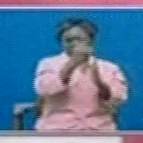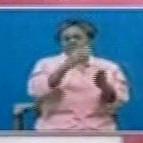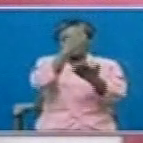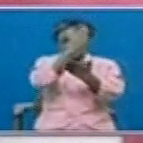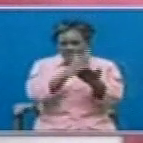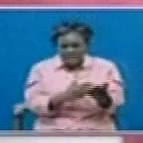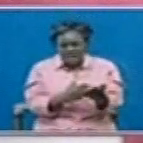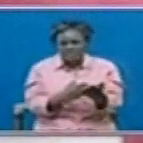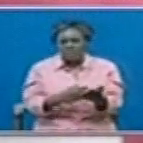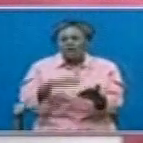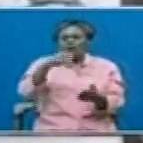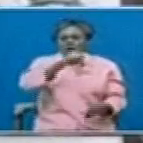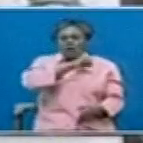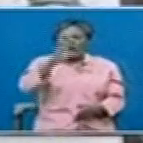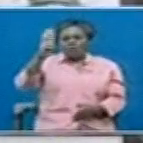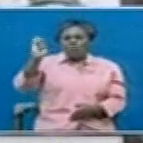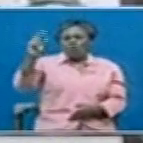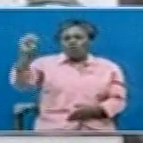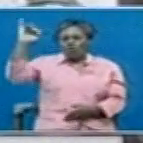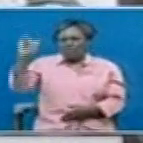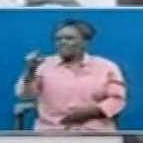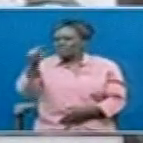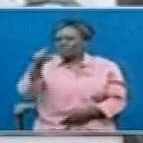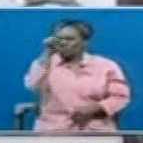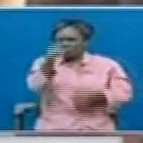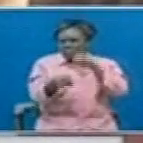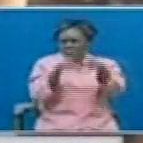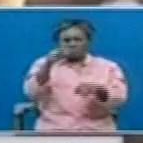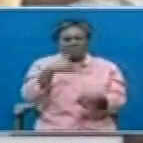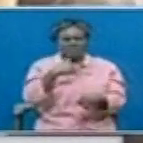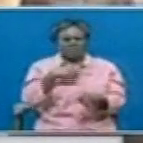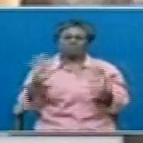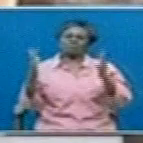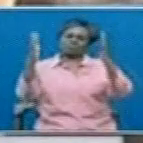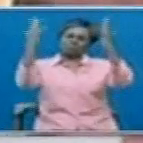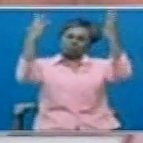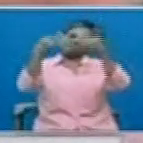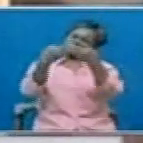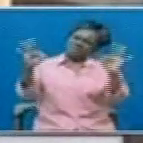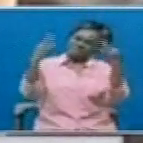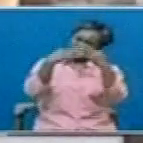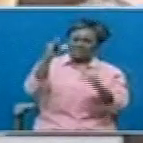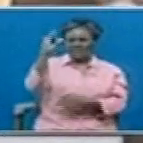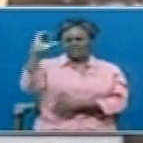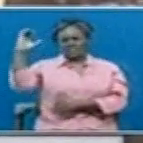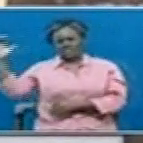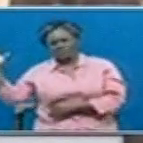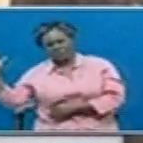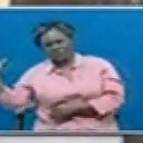the bullfighter of Kakamega Boni Halwale were critically goring affairs. Heko kwa kuachiliwa kule Hague.